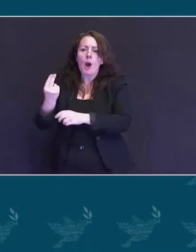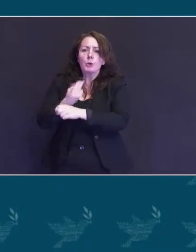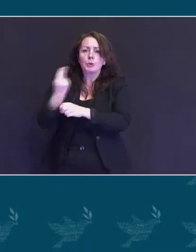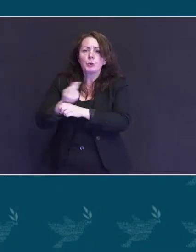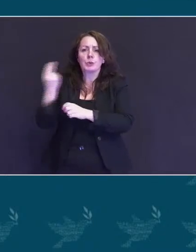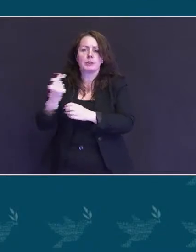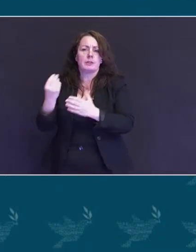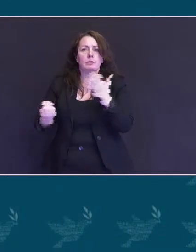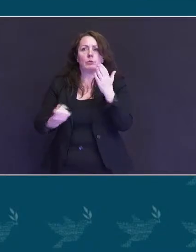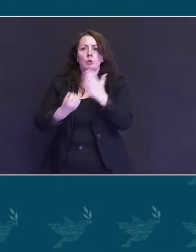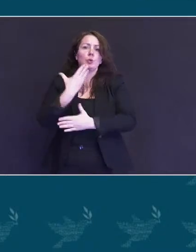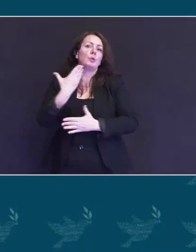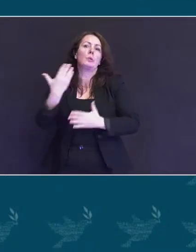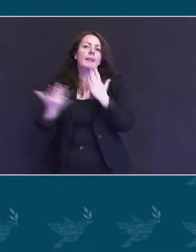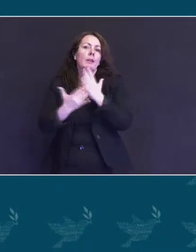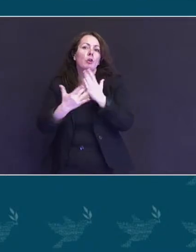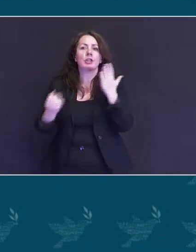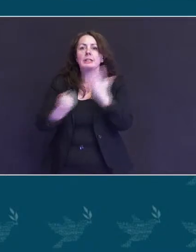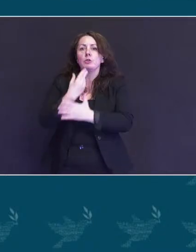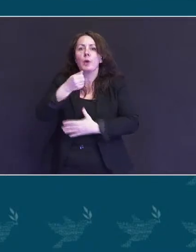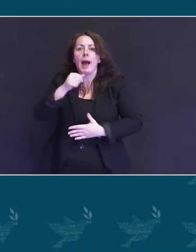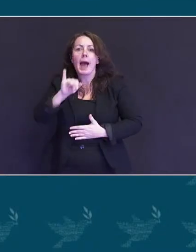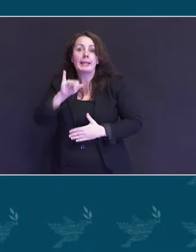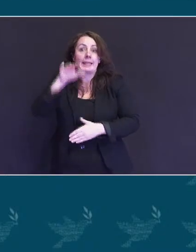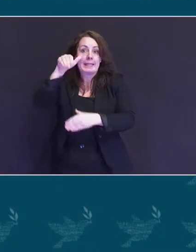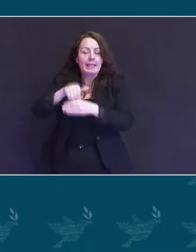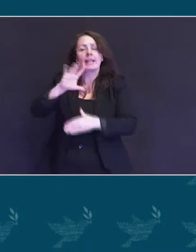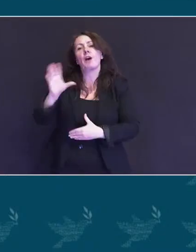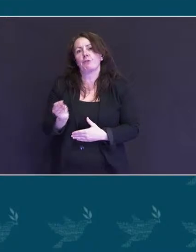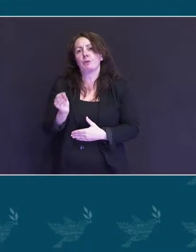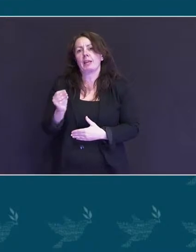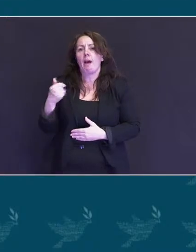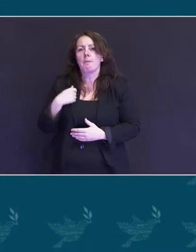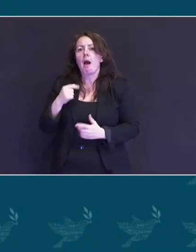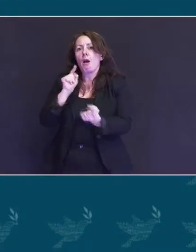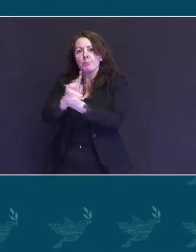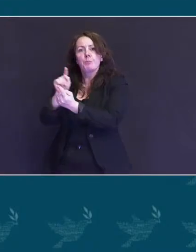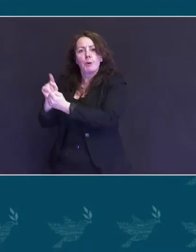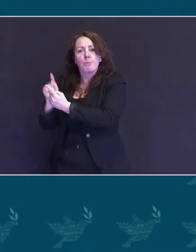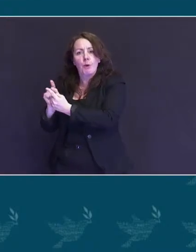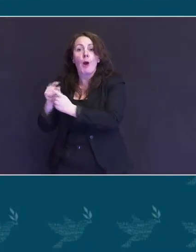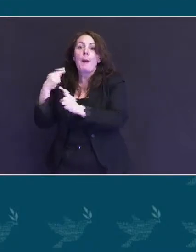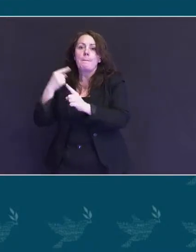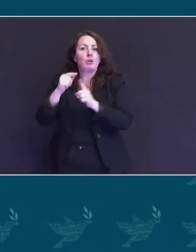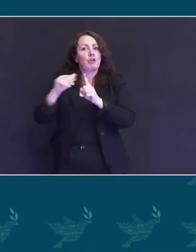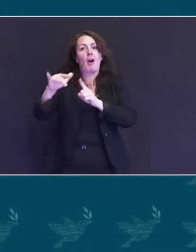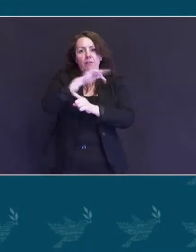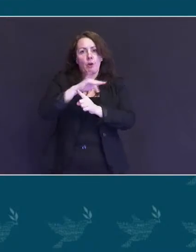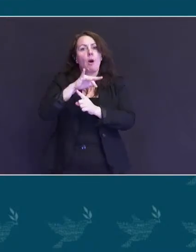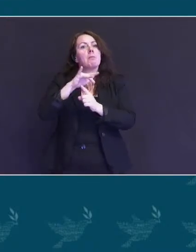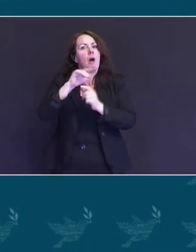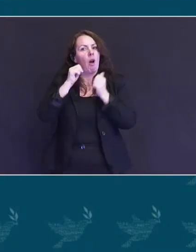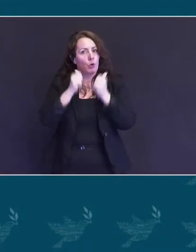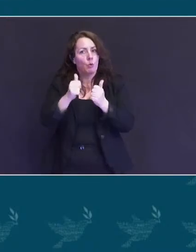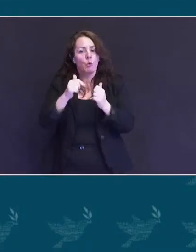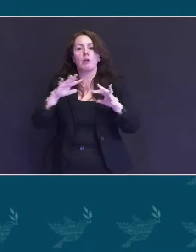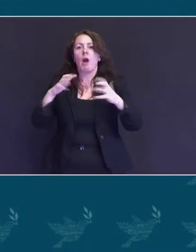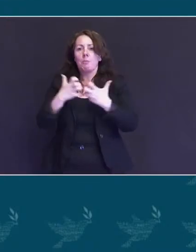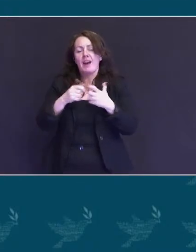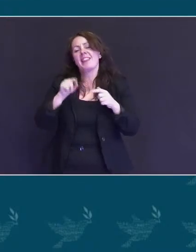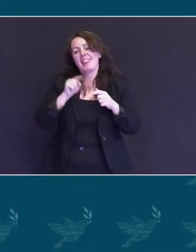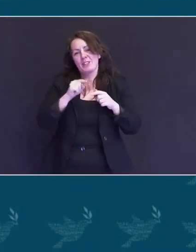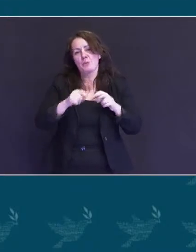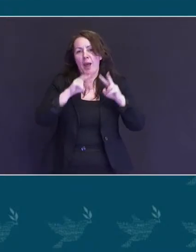They also participate in multilingual teaching in African countries. So we have